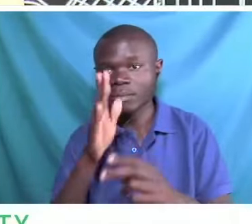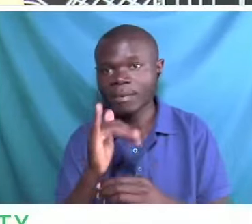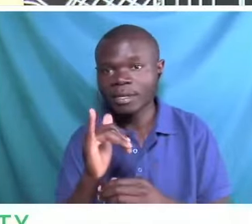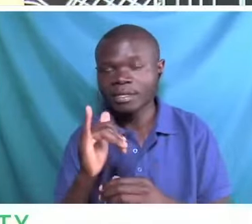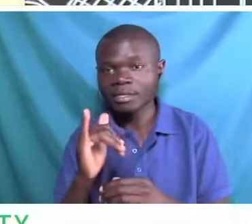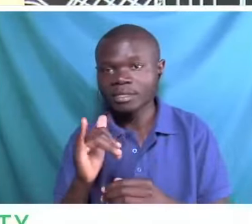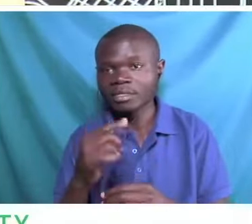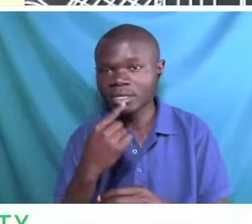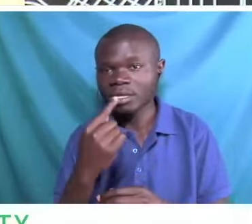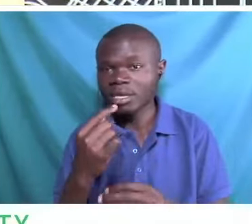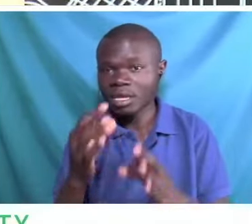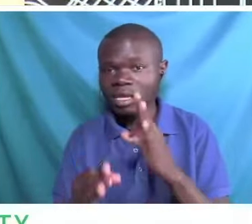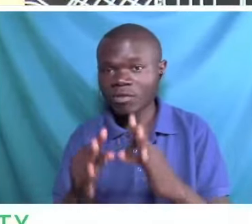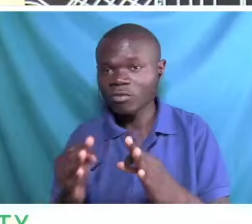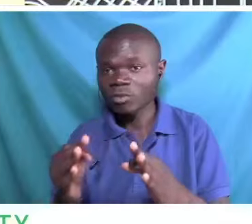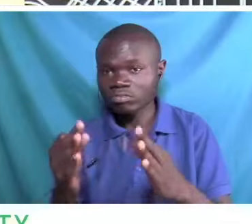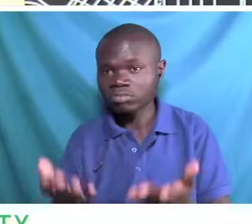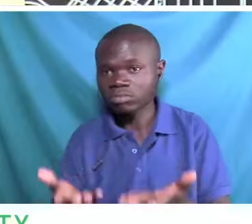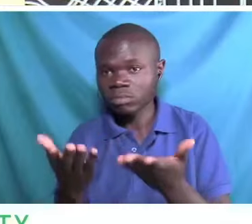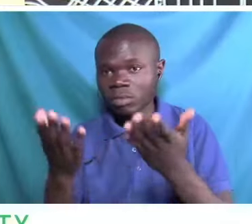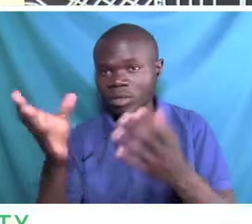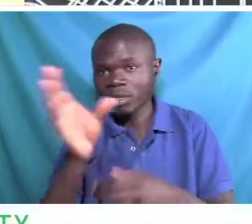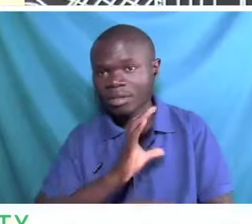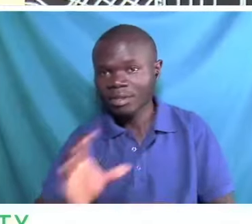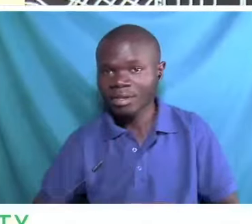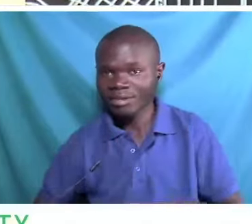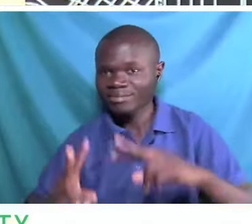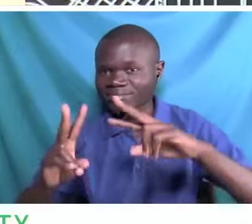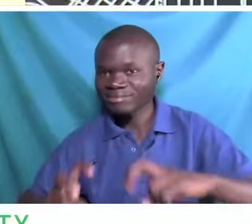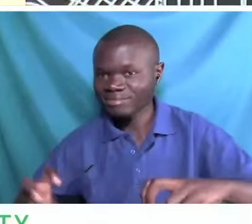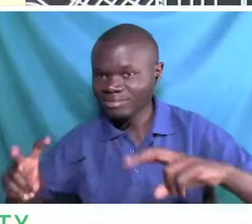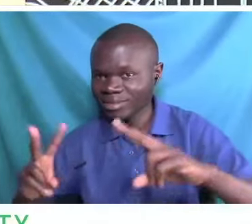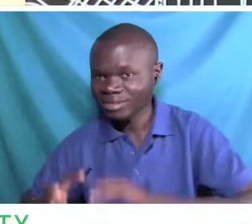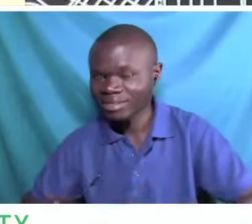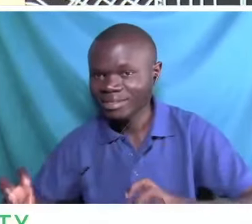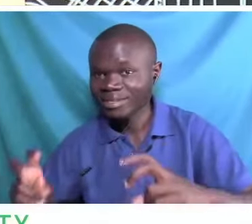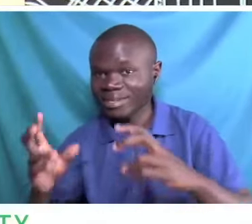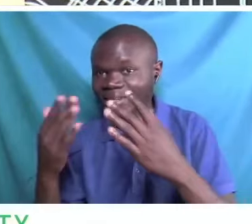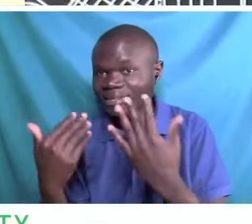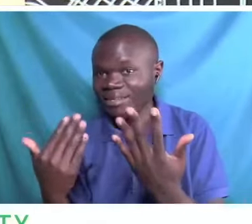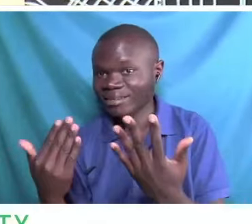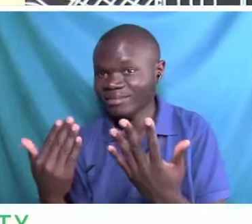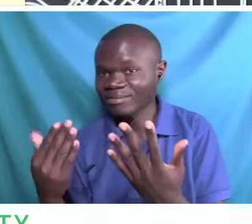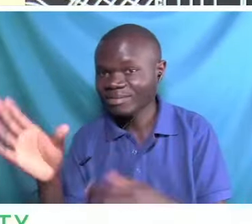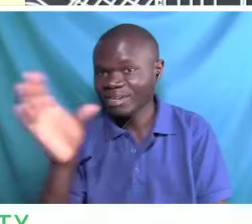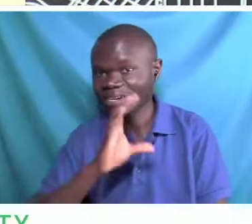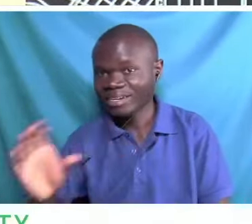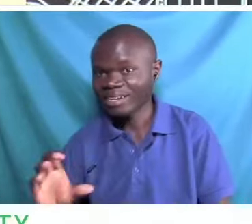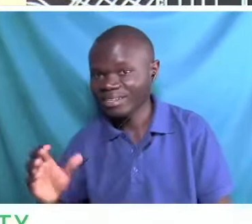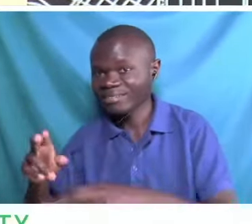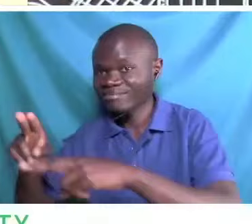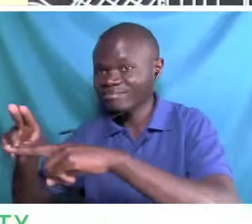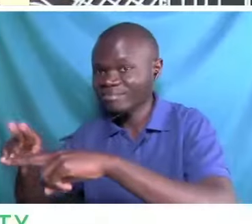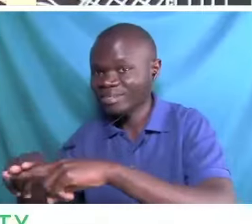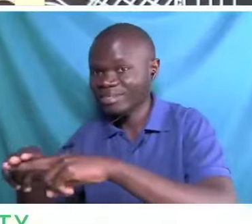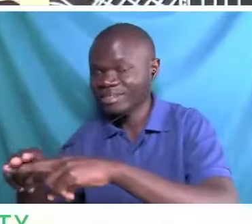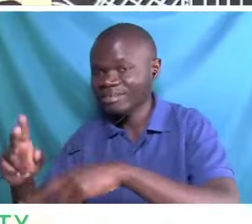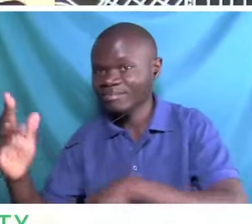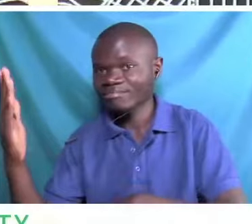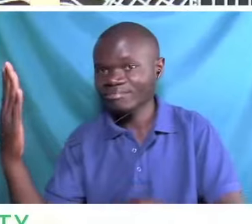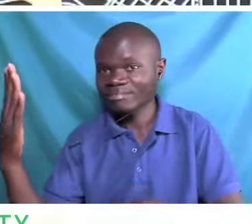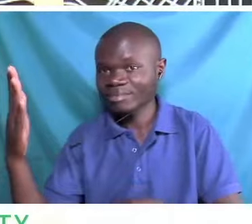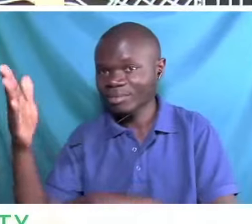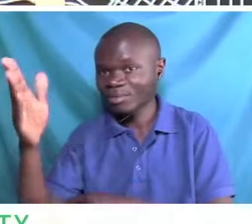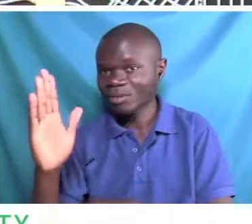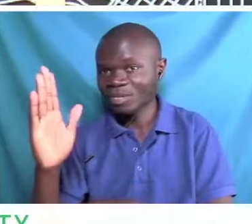with Christ, seek the things that are above, where Christ is seated at the right hand of